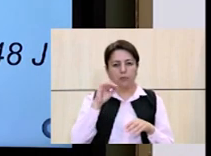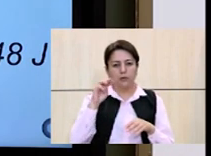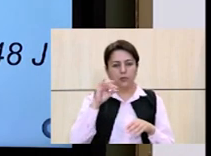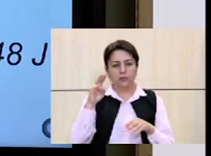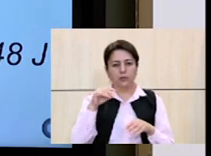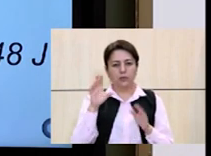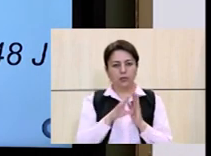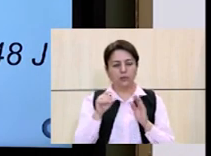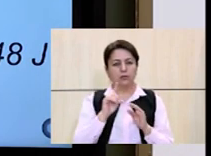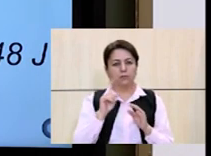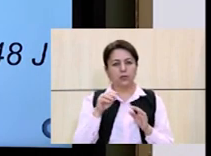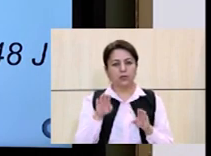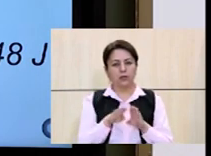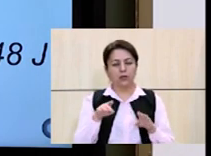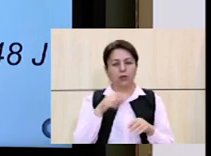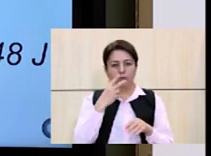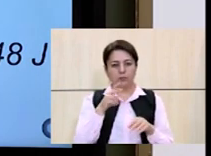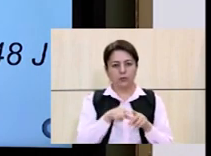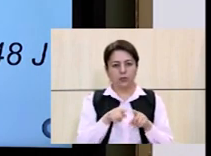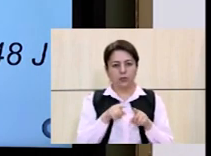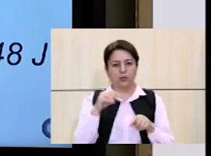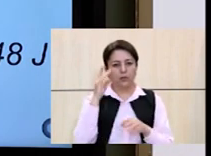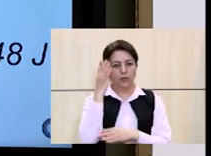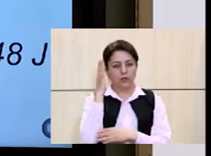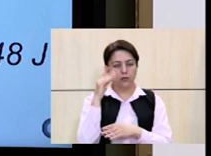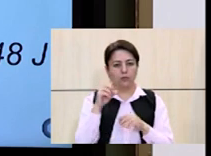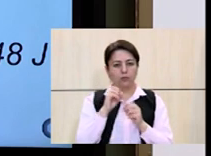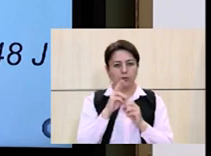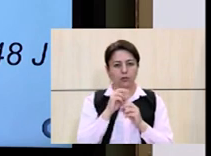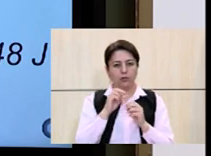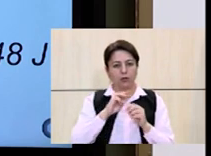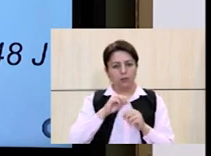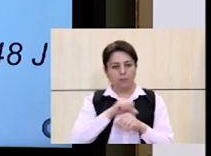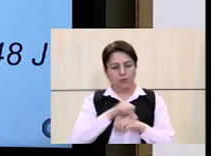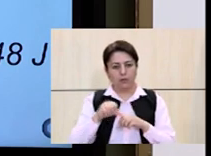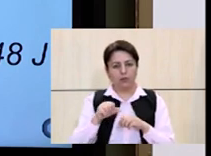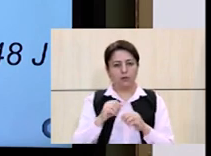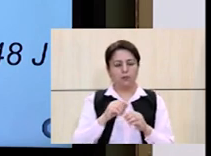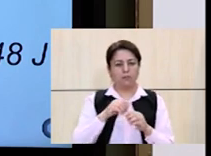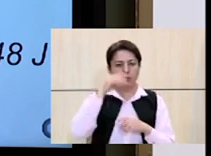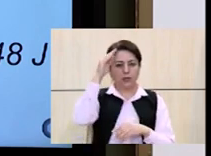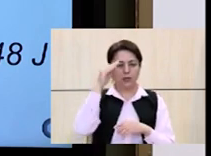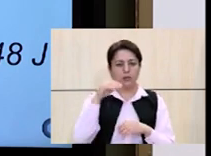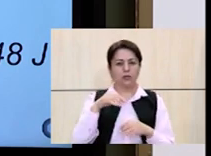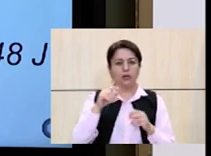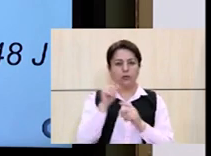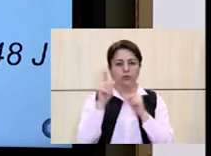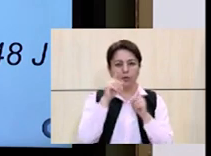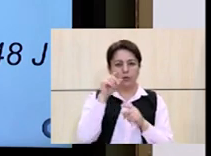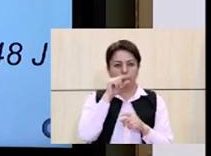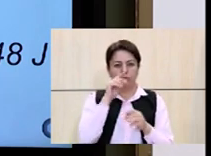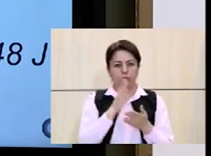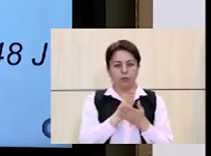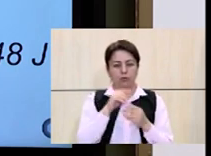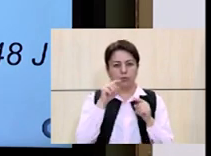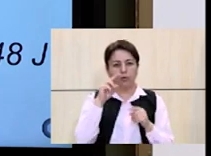nimaga teng? Ko'rib turganingizdek, daraxtning 12 metr balandlik shoxida qush turibdi. Demak, qushning potensial